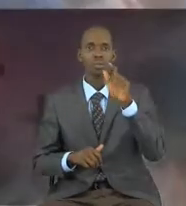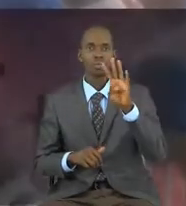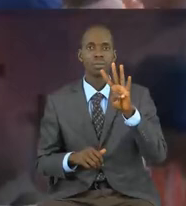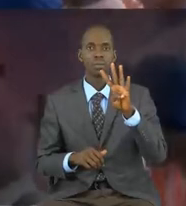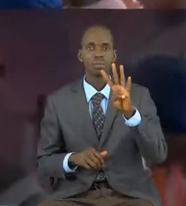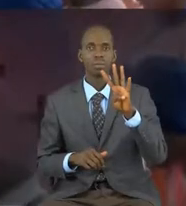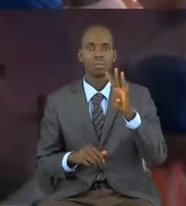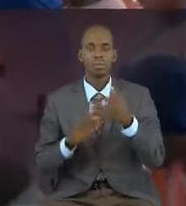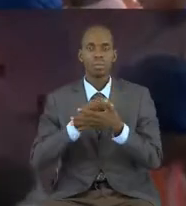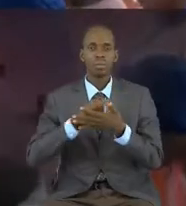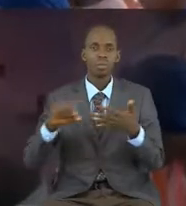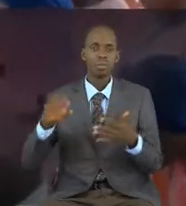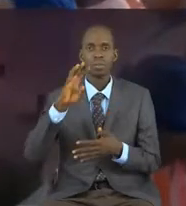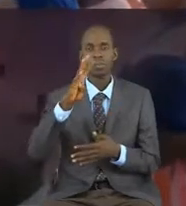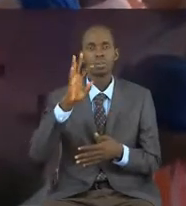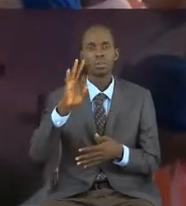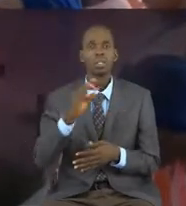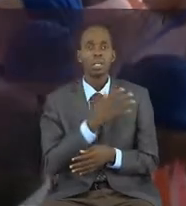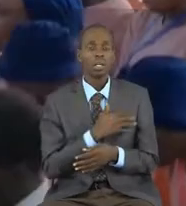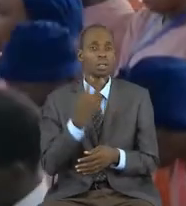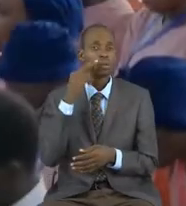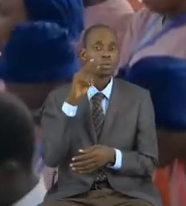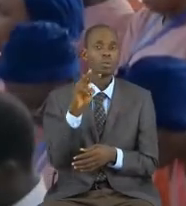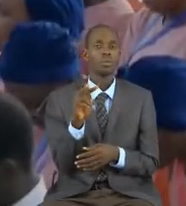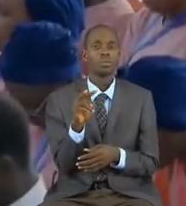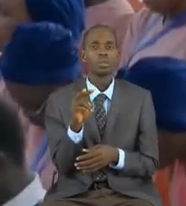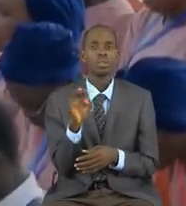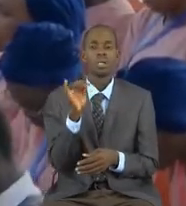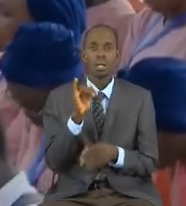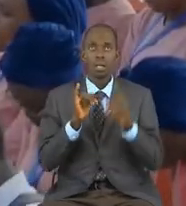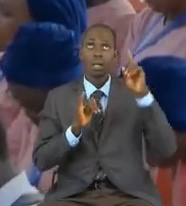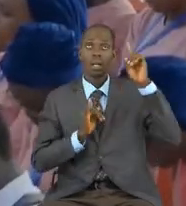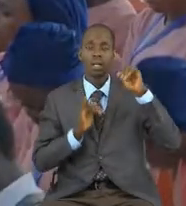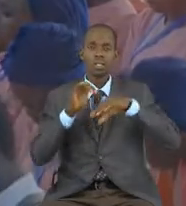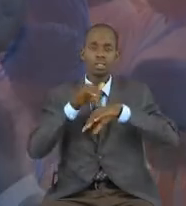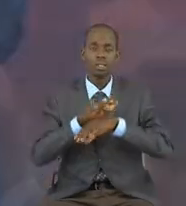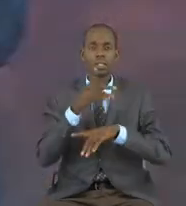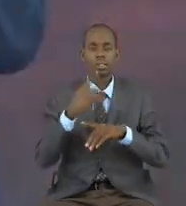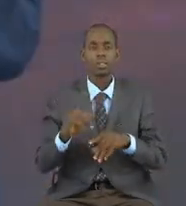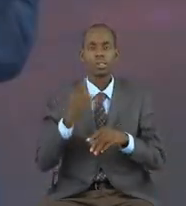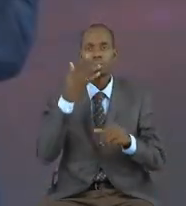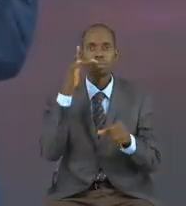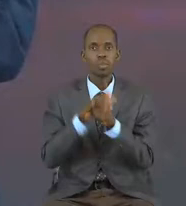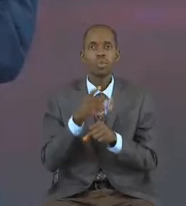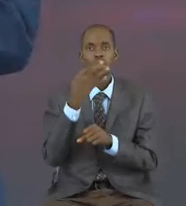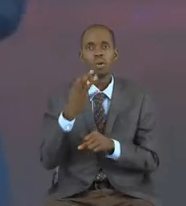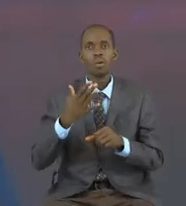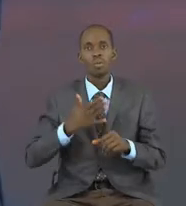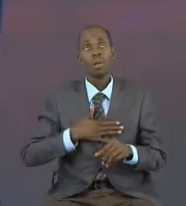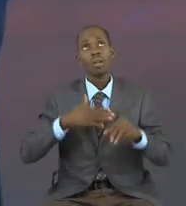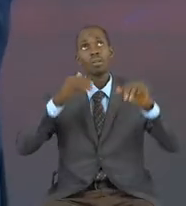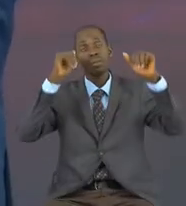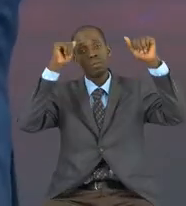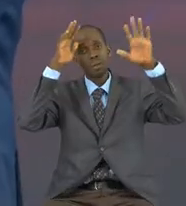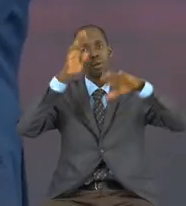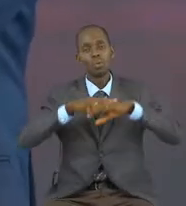24, verse 49. And behold, I send the promise of my Father upon you. But tarry